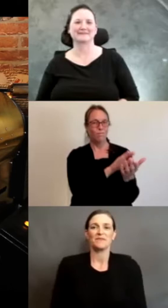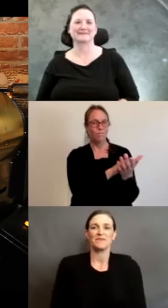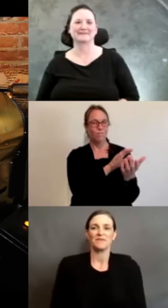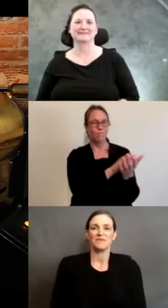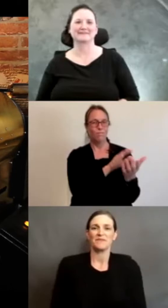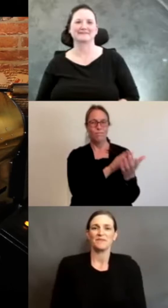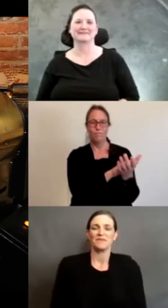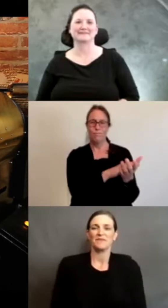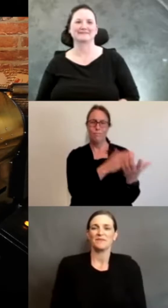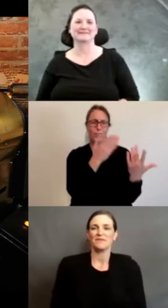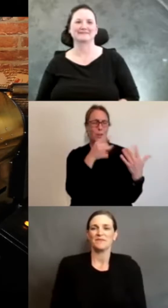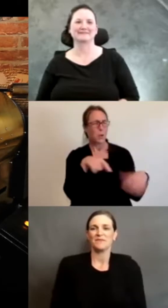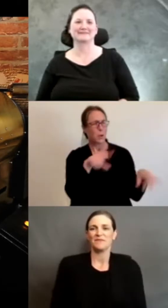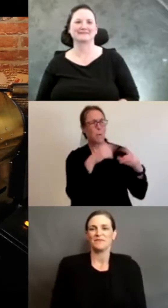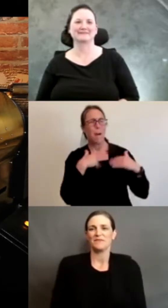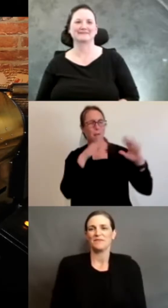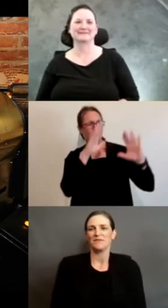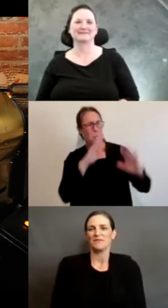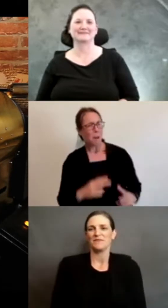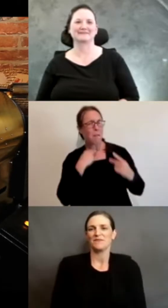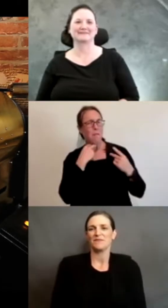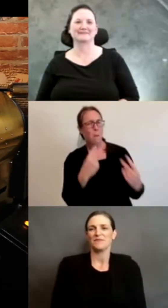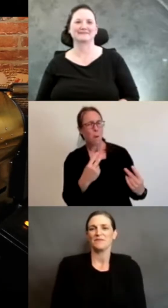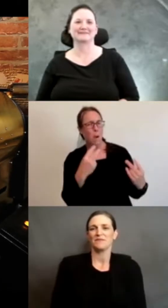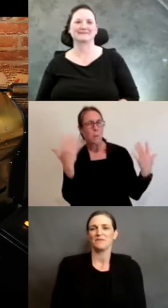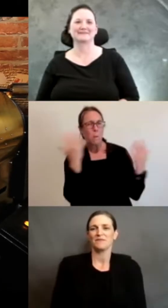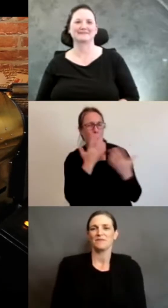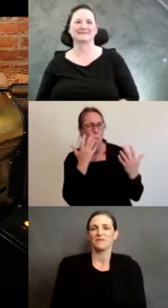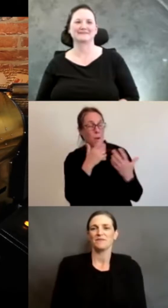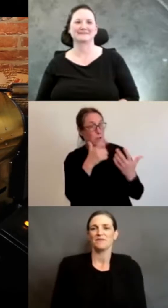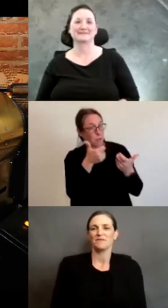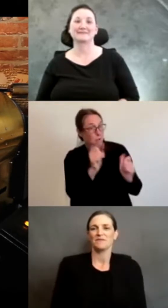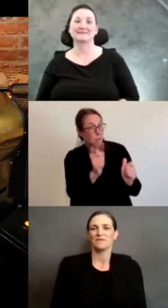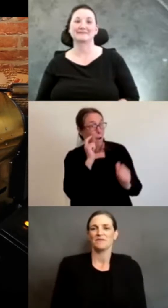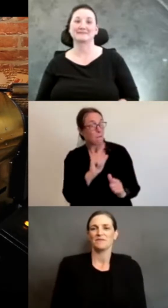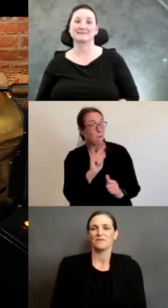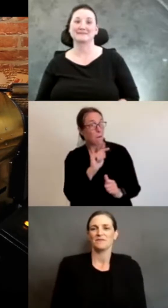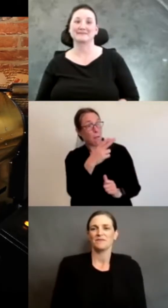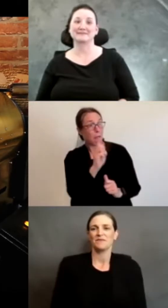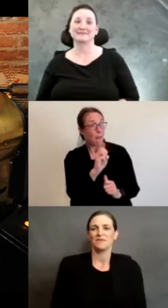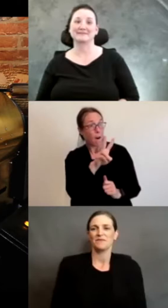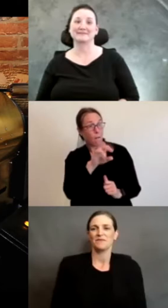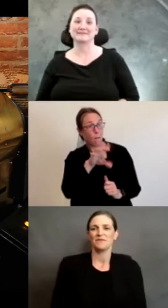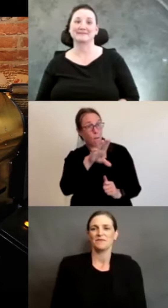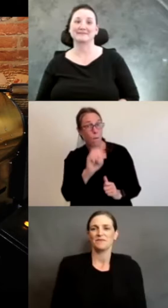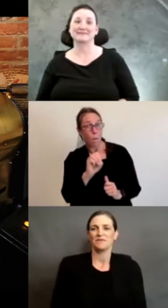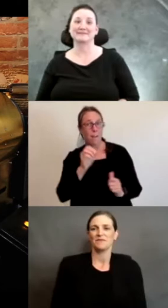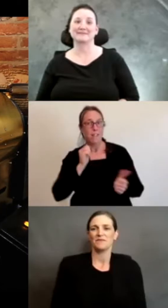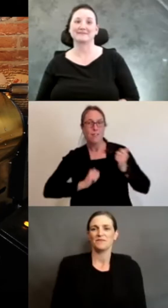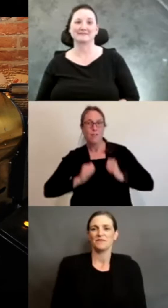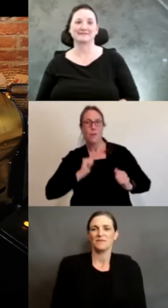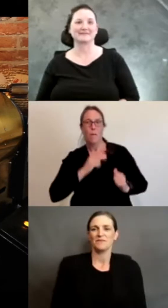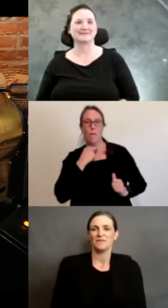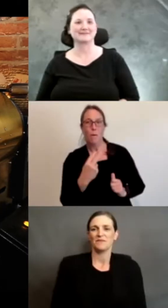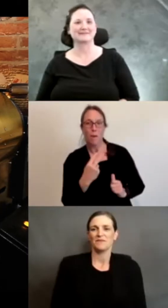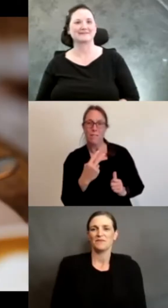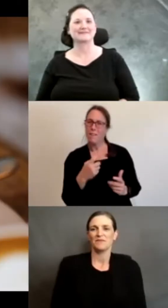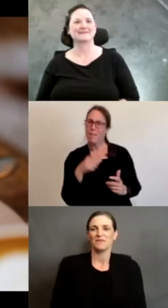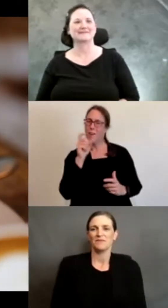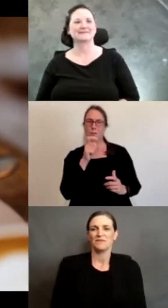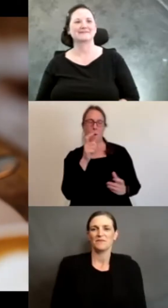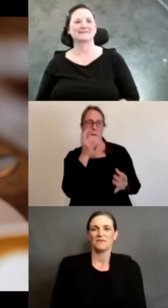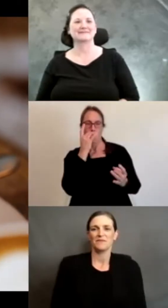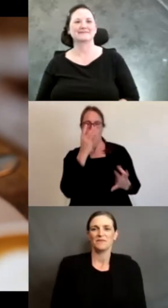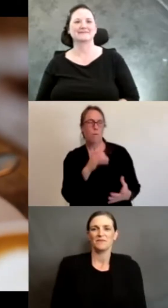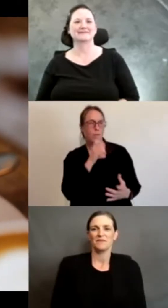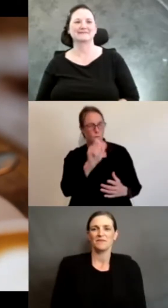Bravo, you have fantastic voices. You should try out for The Voice. They'd be fools not to turn their trays around and be your coach.